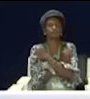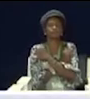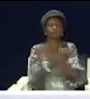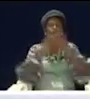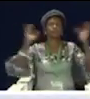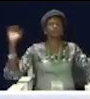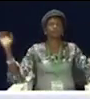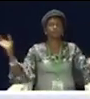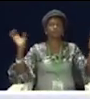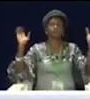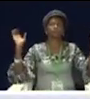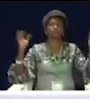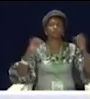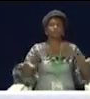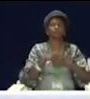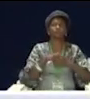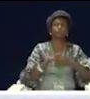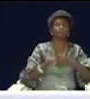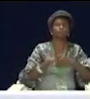celebrations.